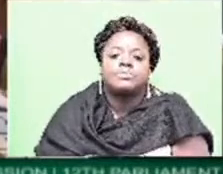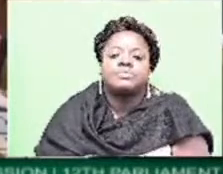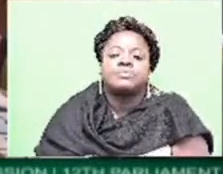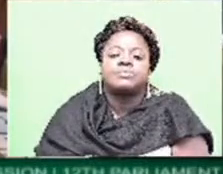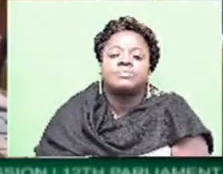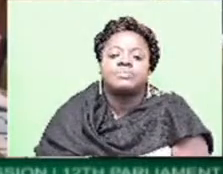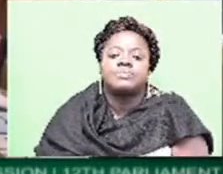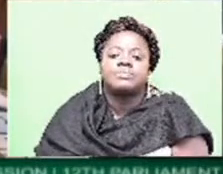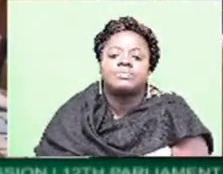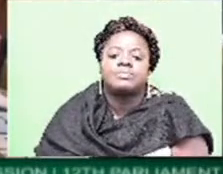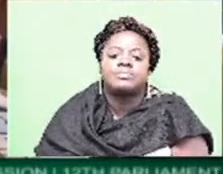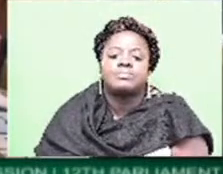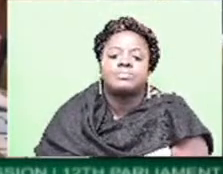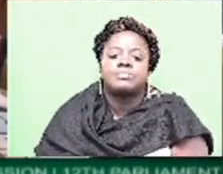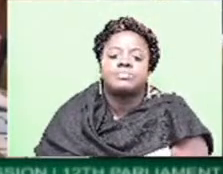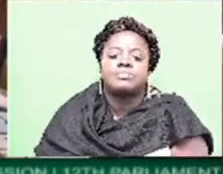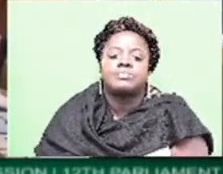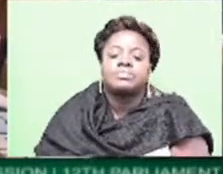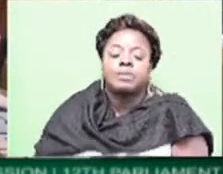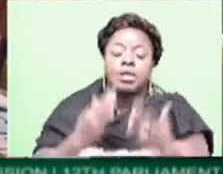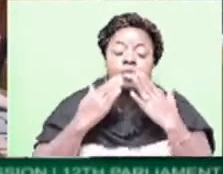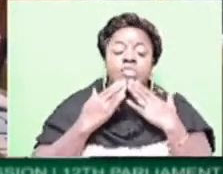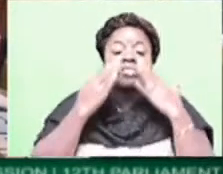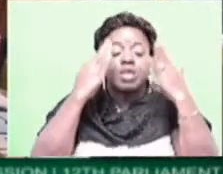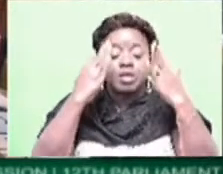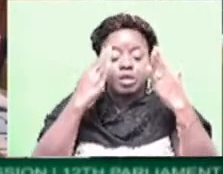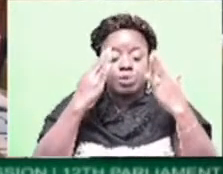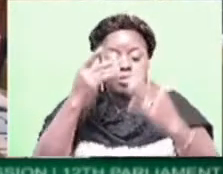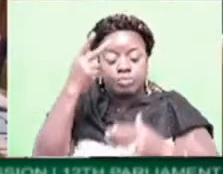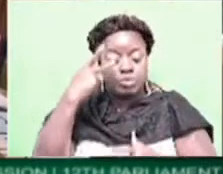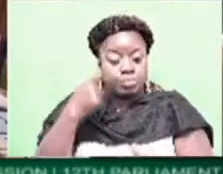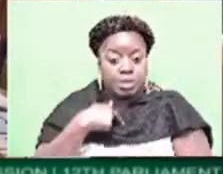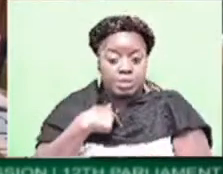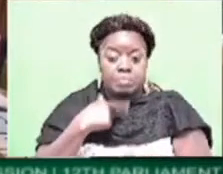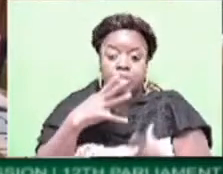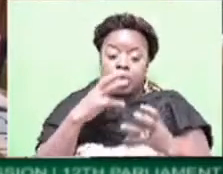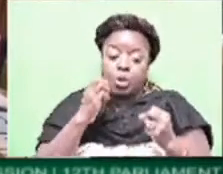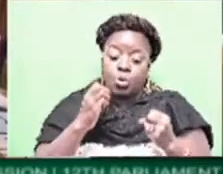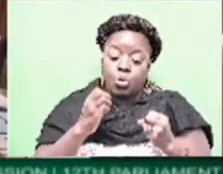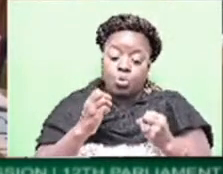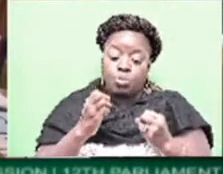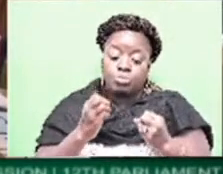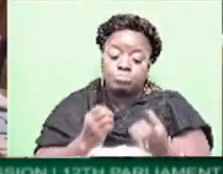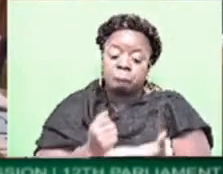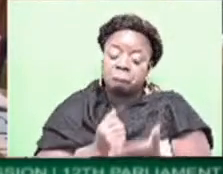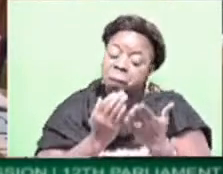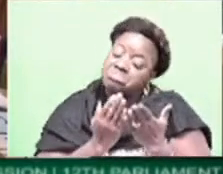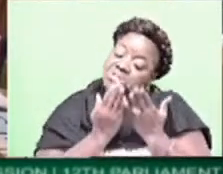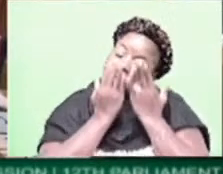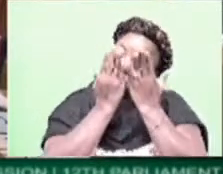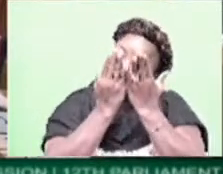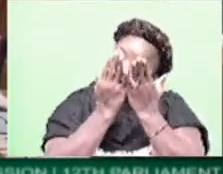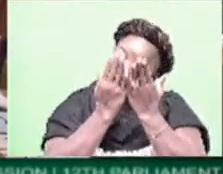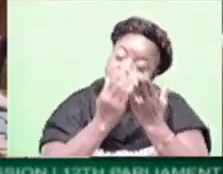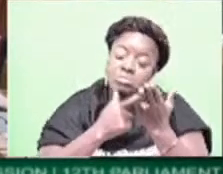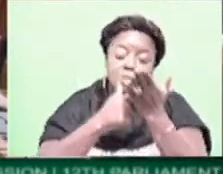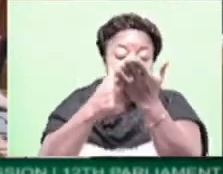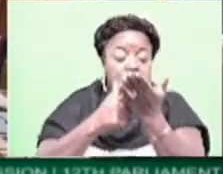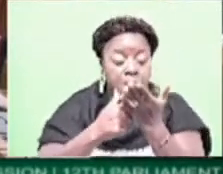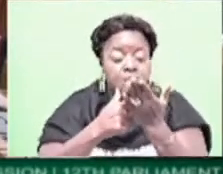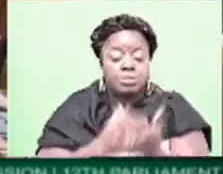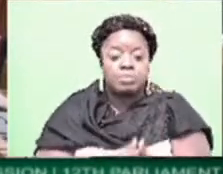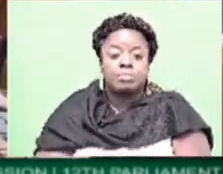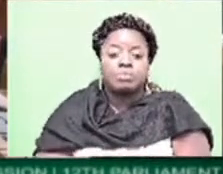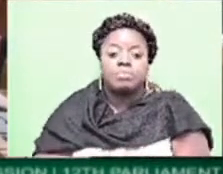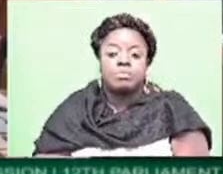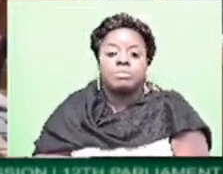Thank you, Madam Speaker, for recognizing me, as I wish to contribute to the debate currently before the House. Madam Speaker, before I go